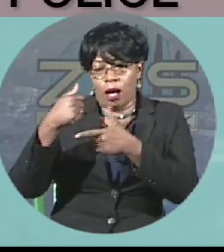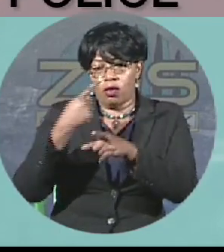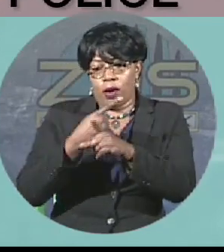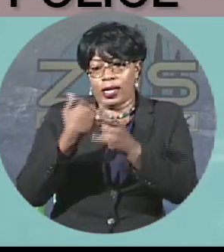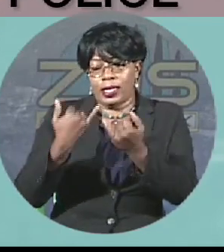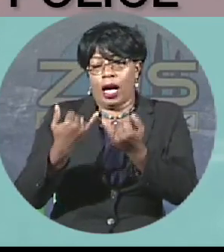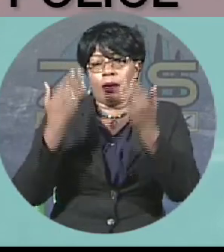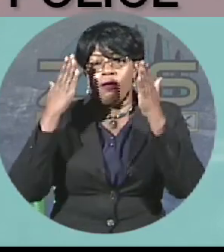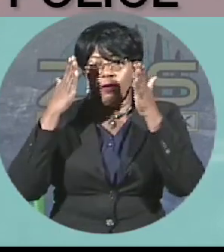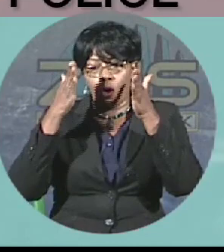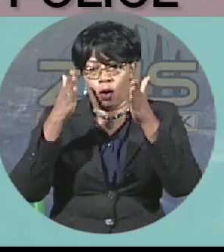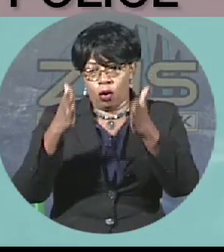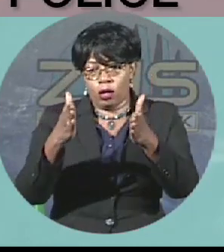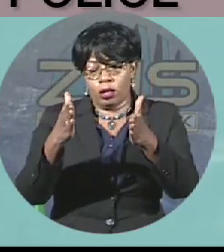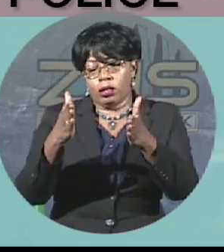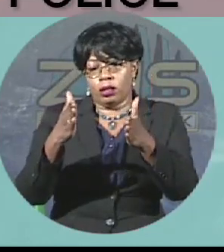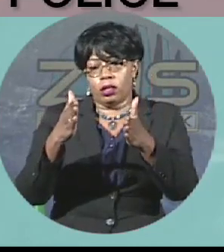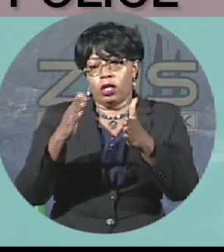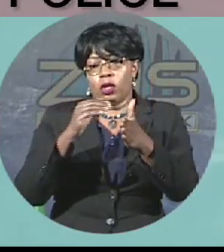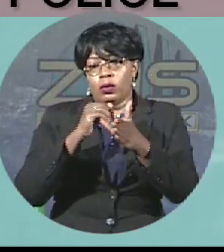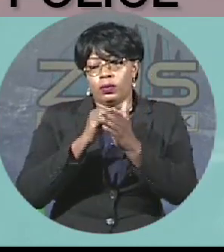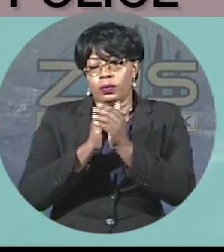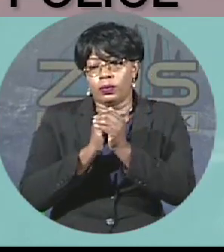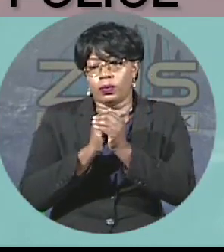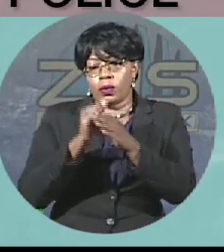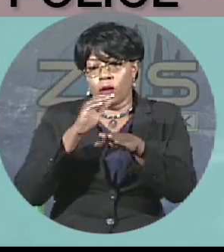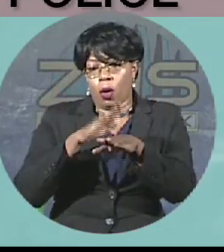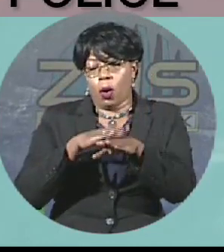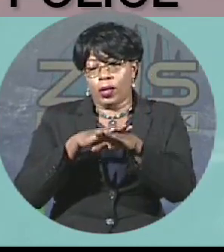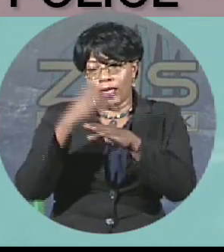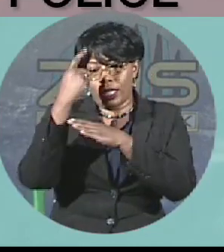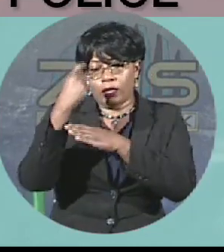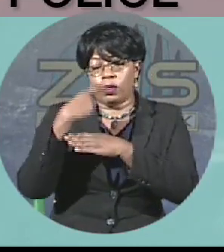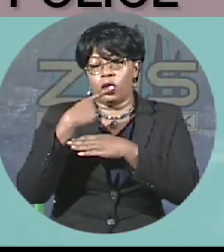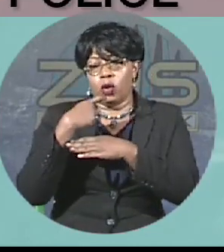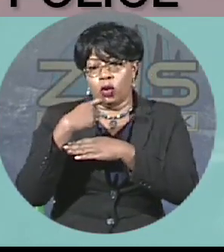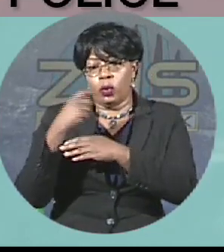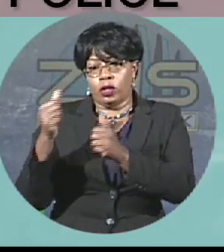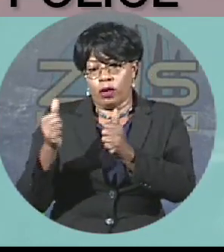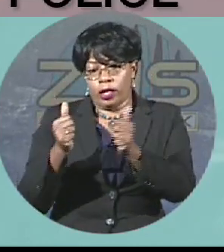focus want to remain. We don't want to lose sight of the suspects who are being pursued in this matter.